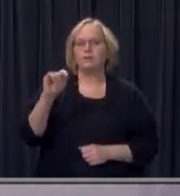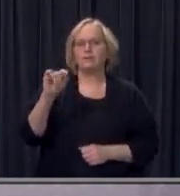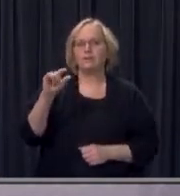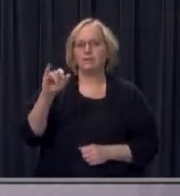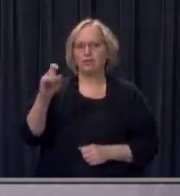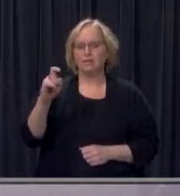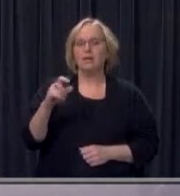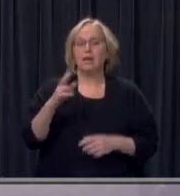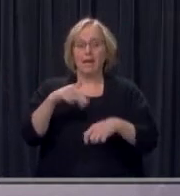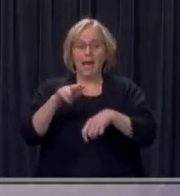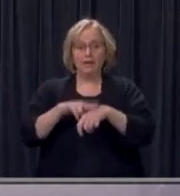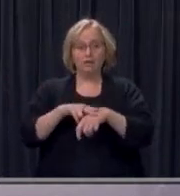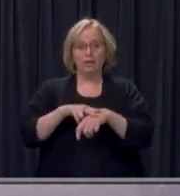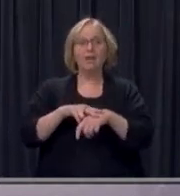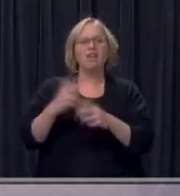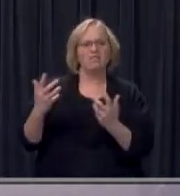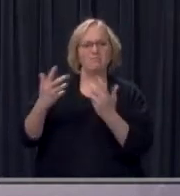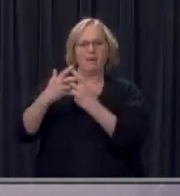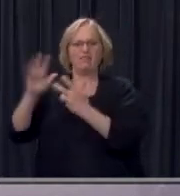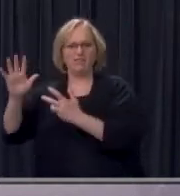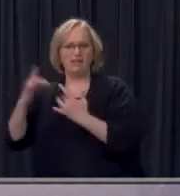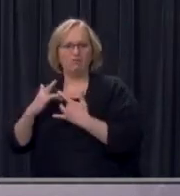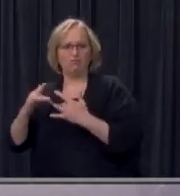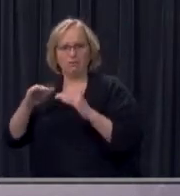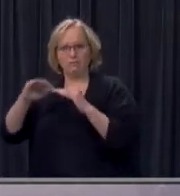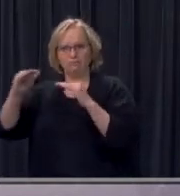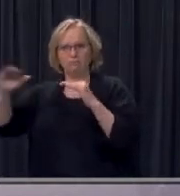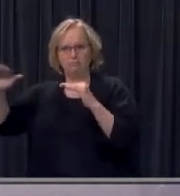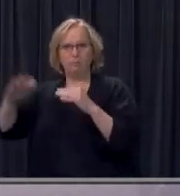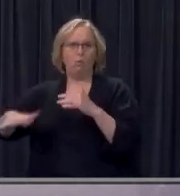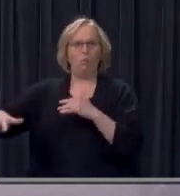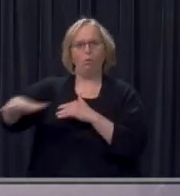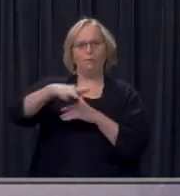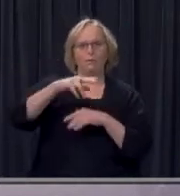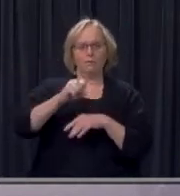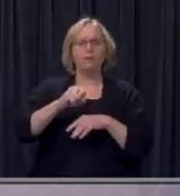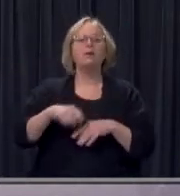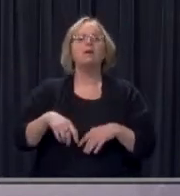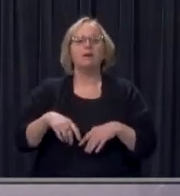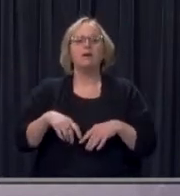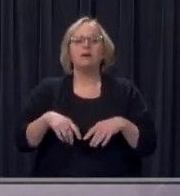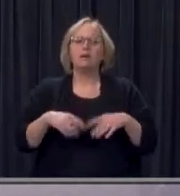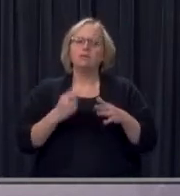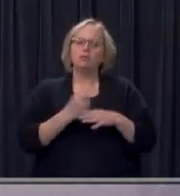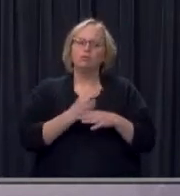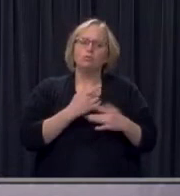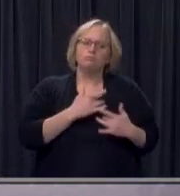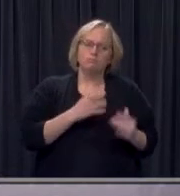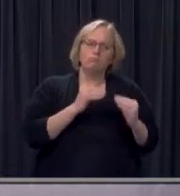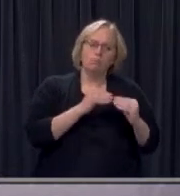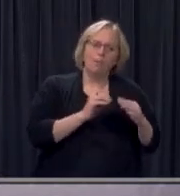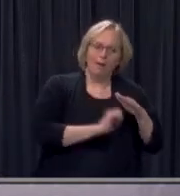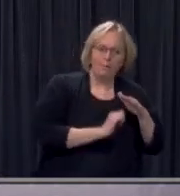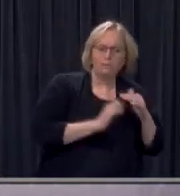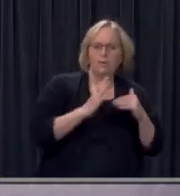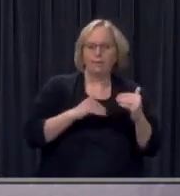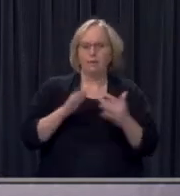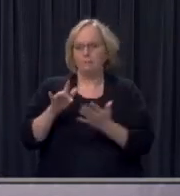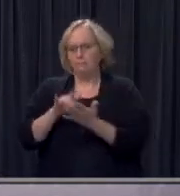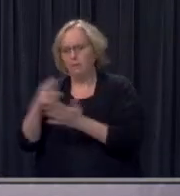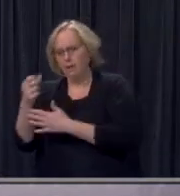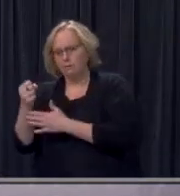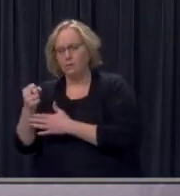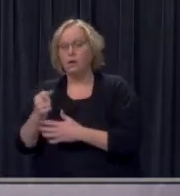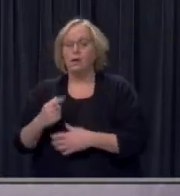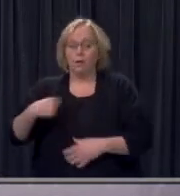nationally, that matches their trends across districts across the country, that it's used more at the elementary level than the secondary level. Of course, we have 36